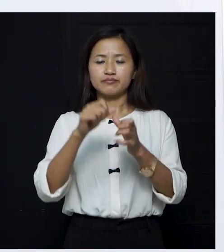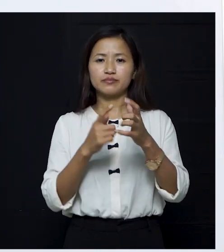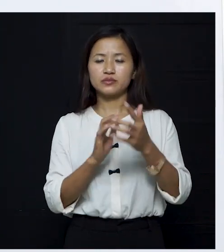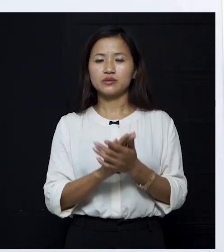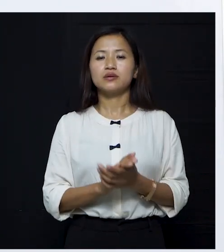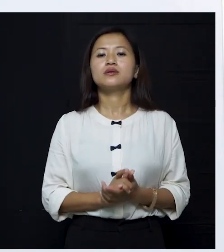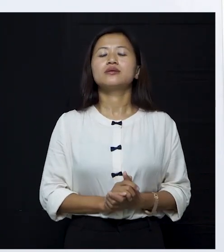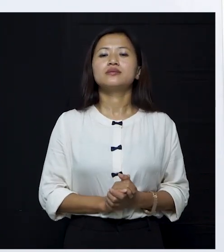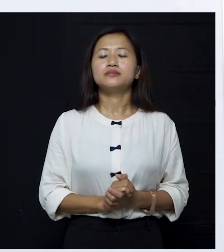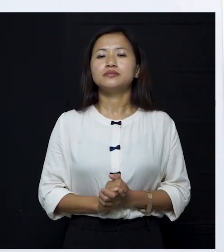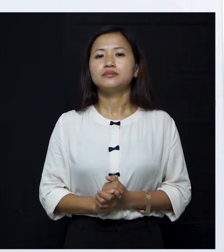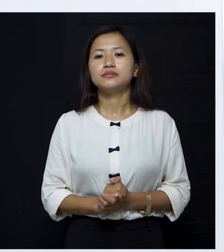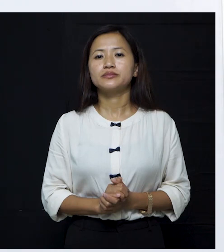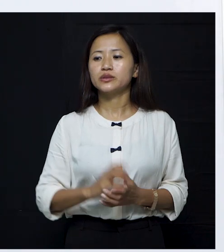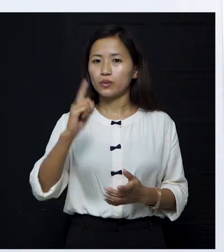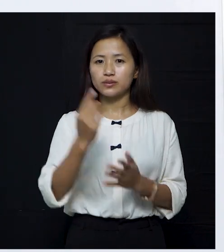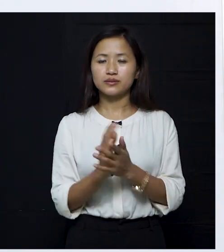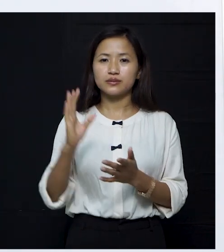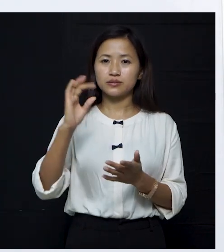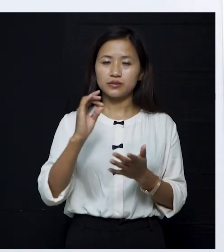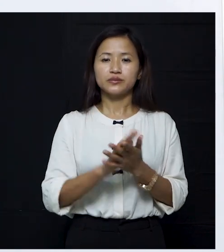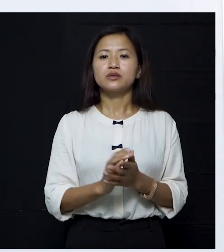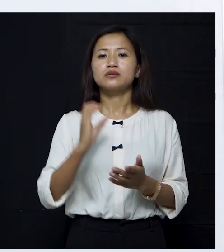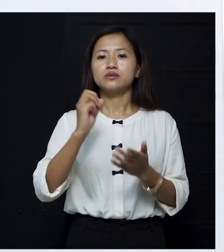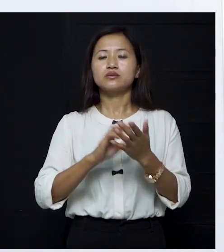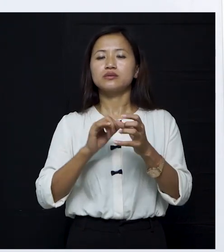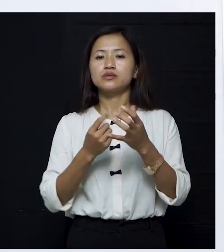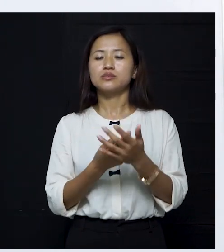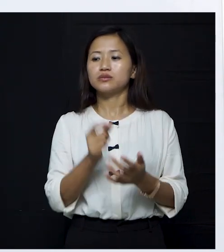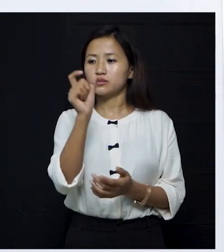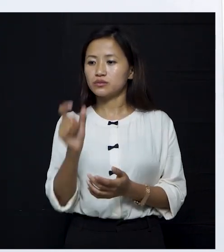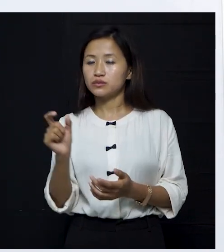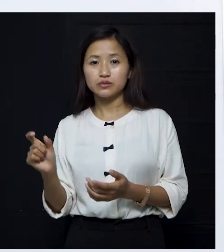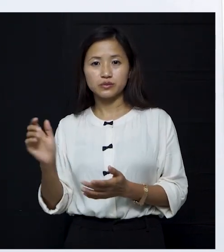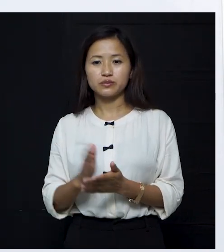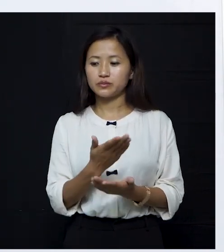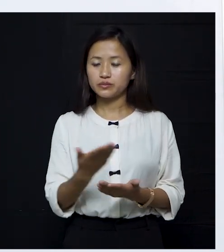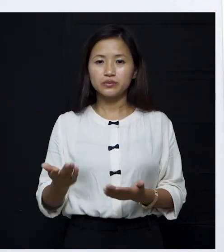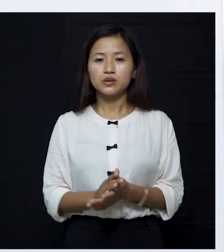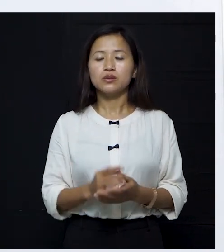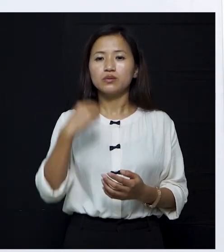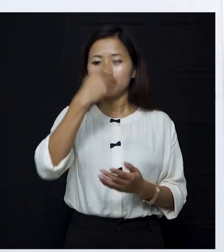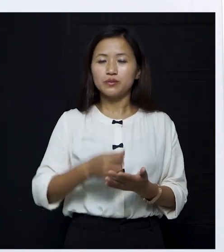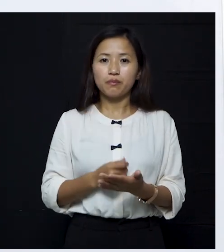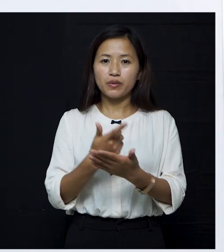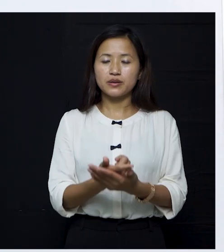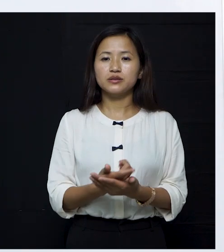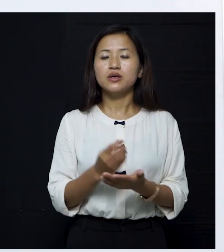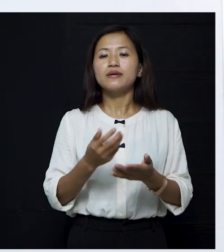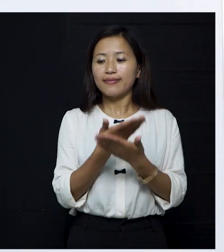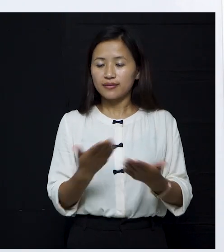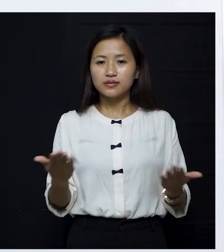called as consumer. So once again, consumer means those people who buys product in order